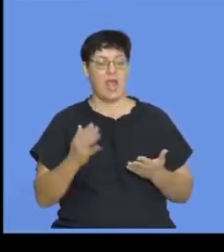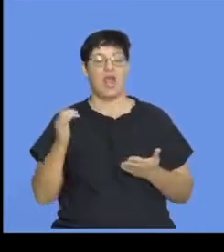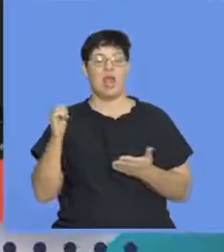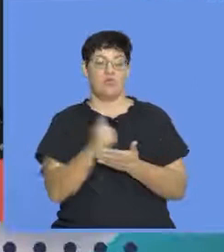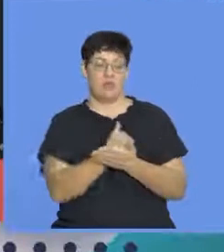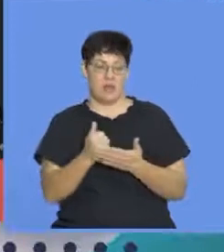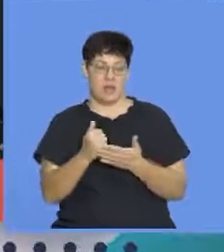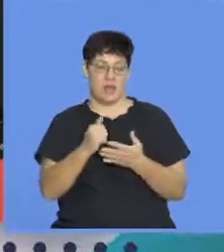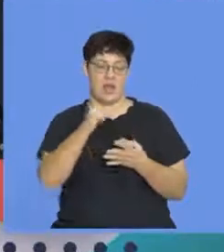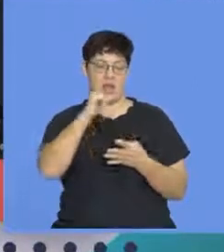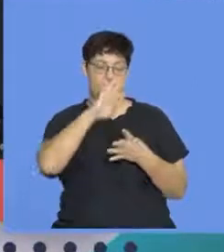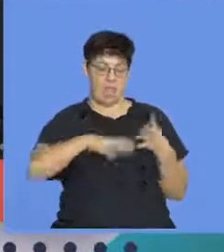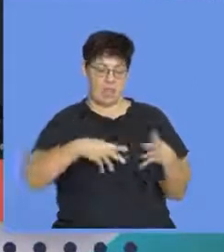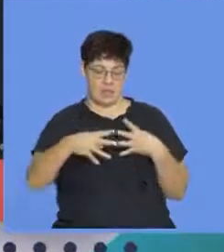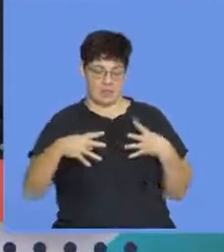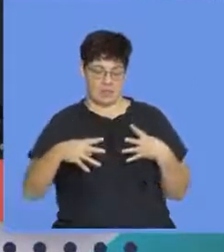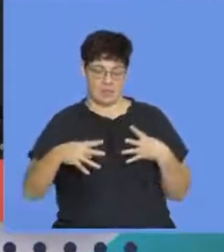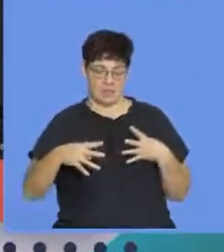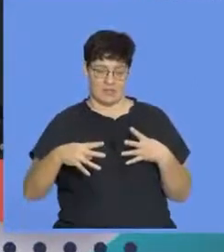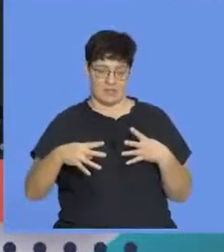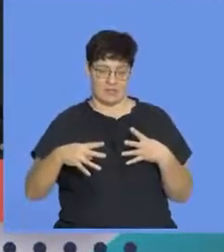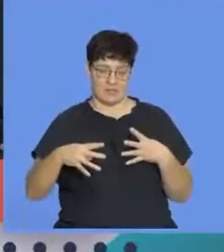schedule. And definitely,